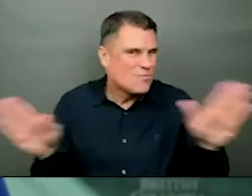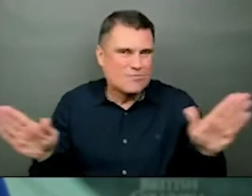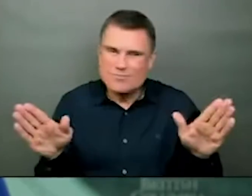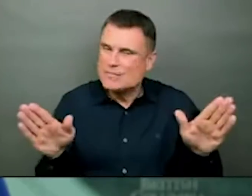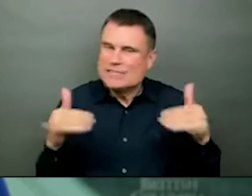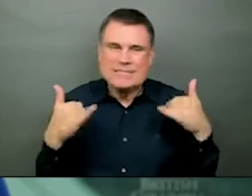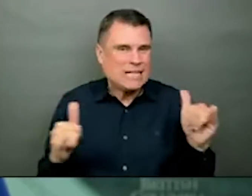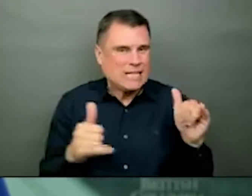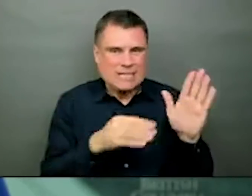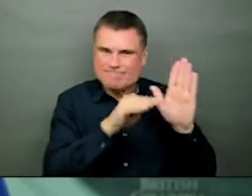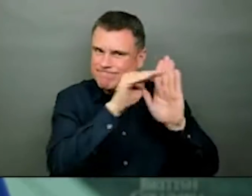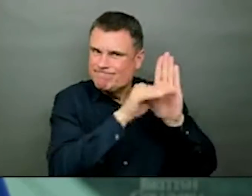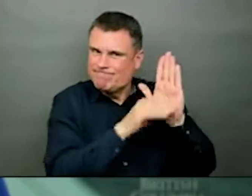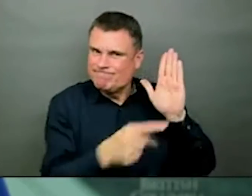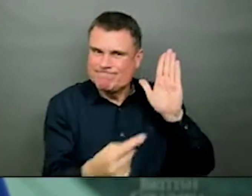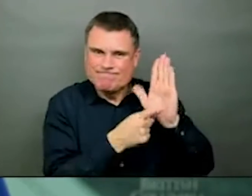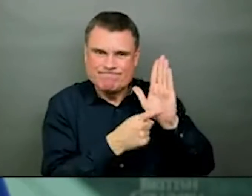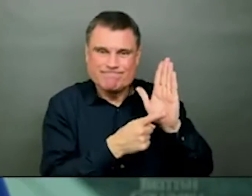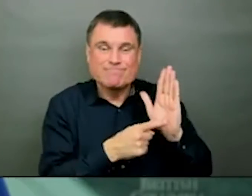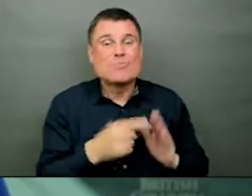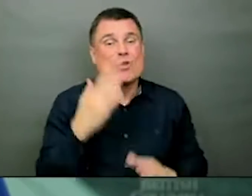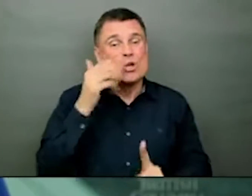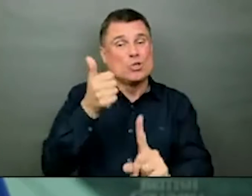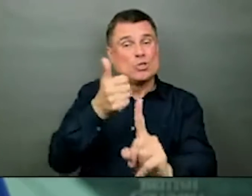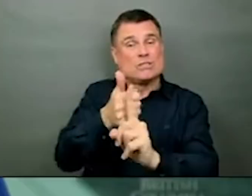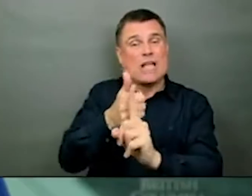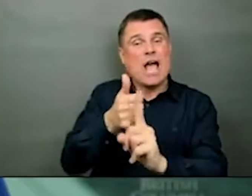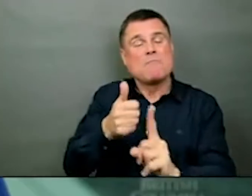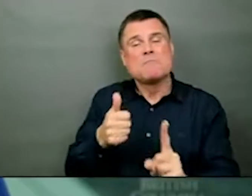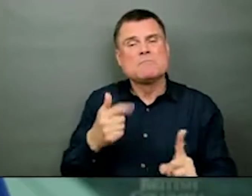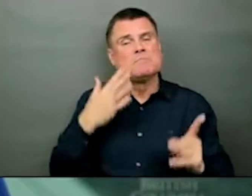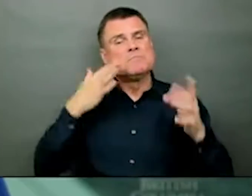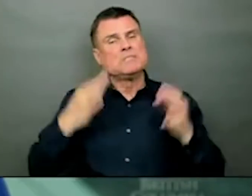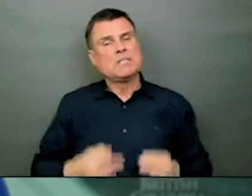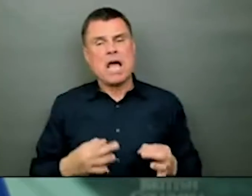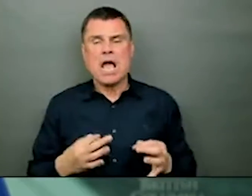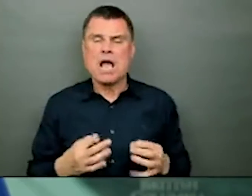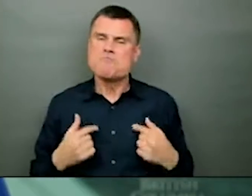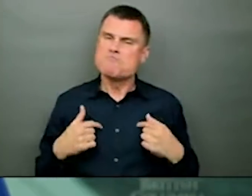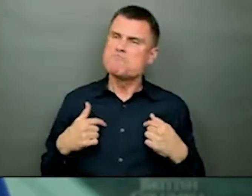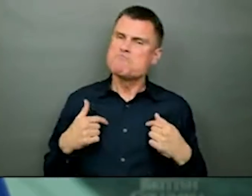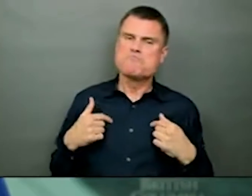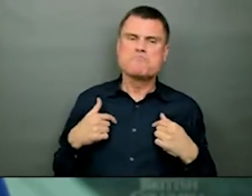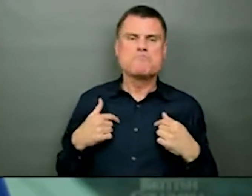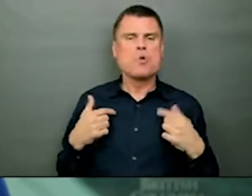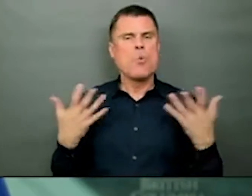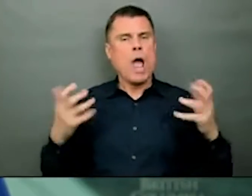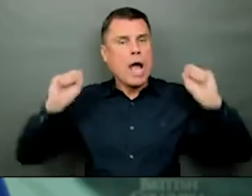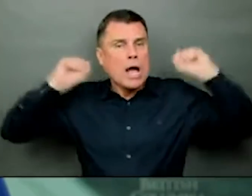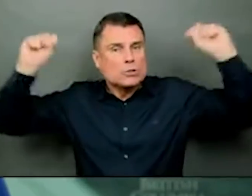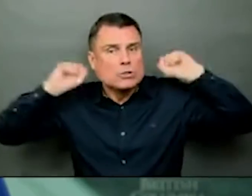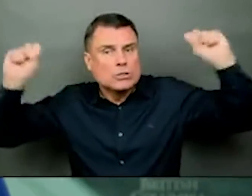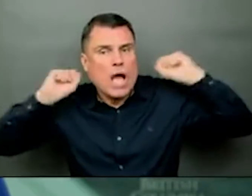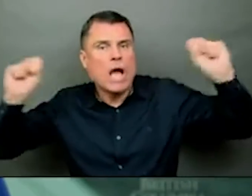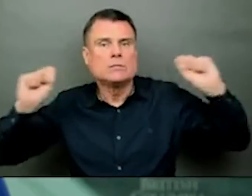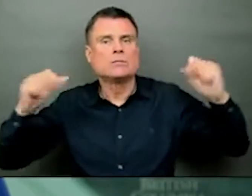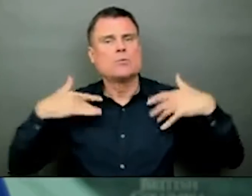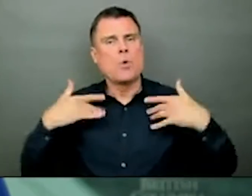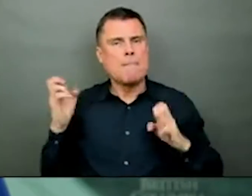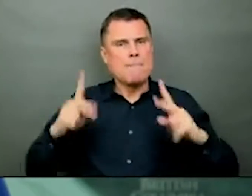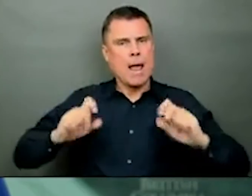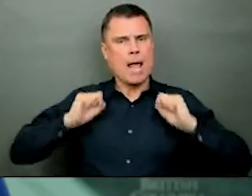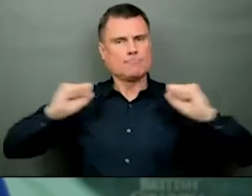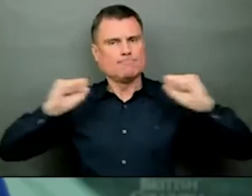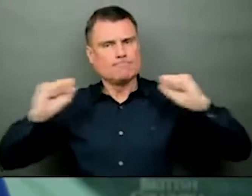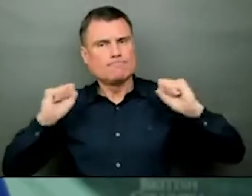much. But that was yesterday. Today and tomorrow, we have to really focus now, in this time